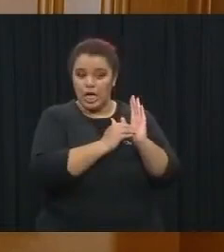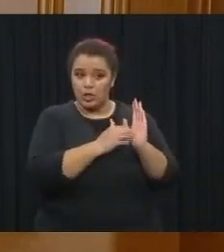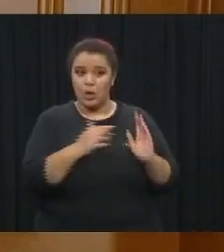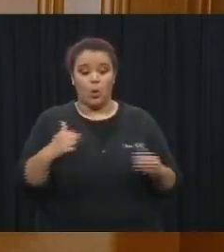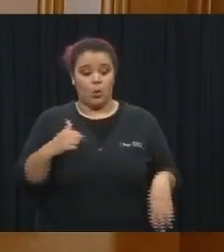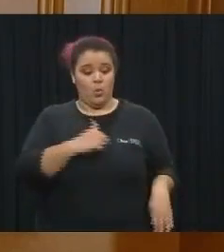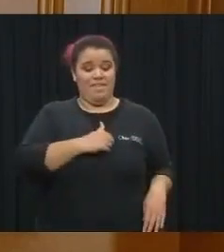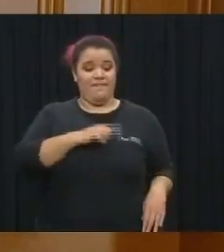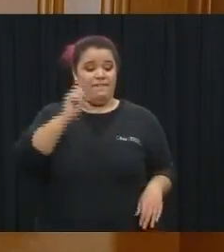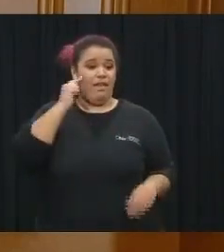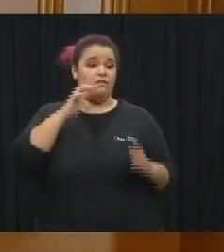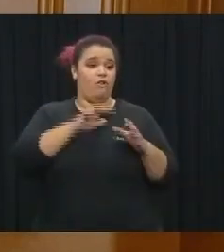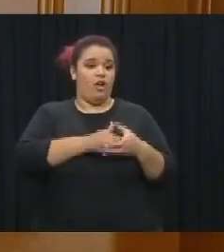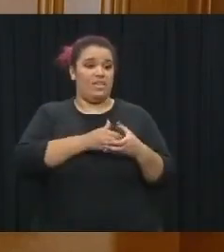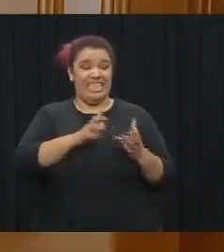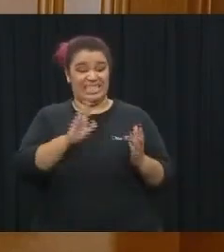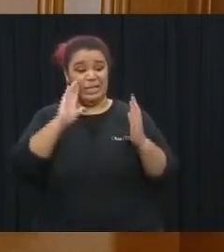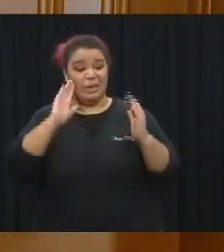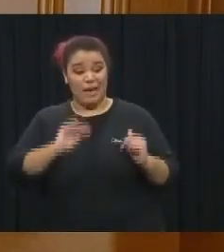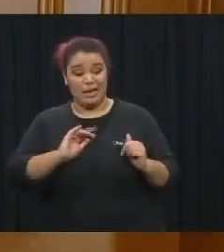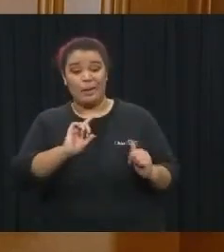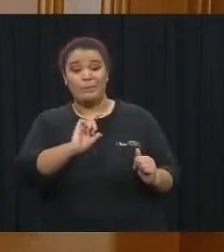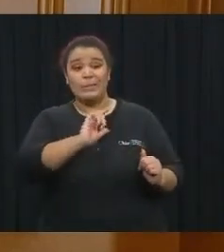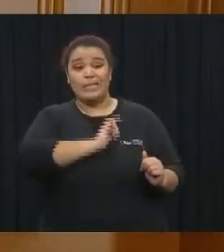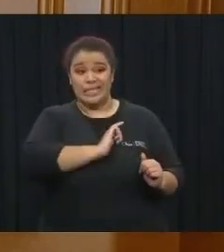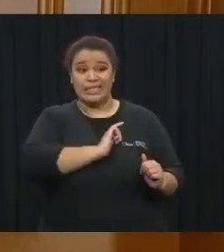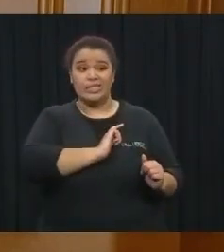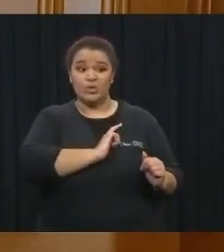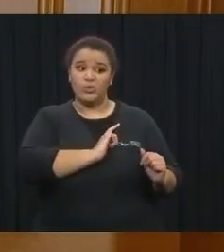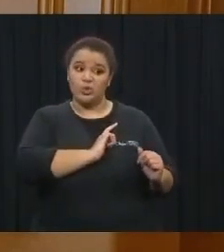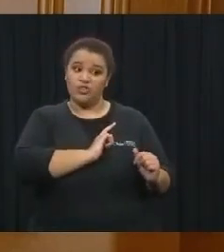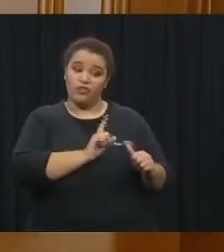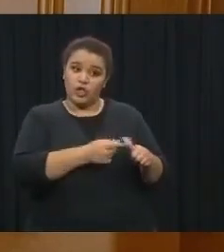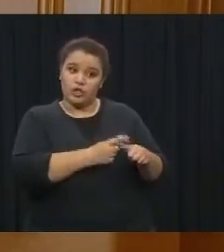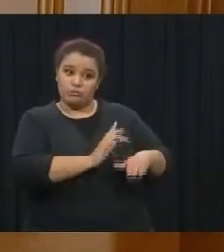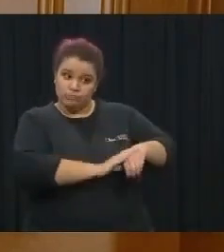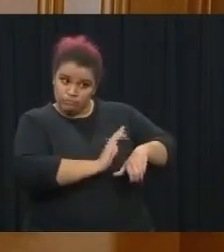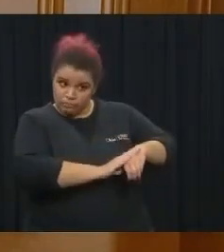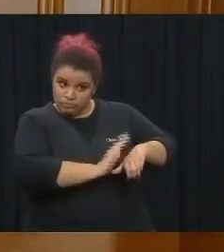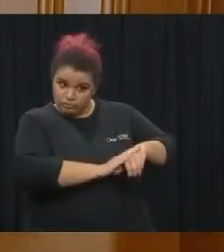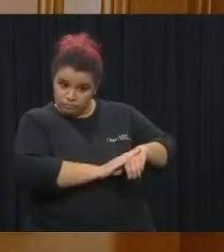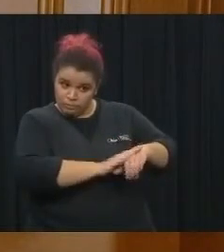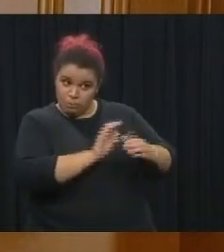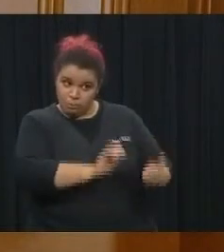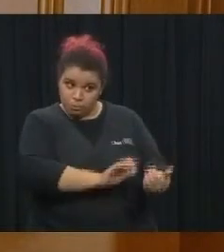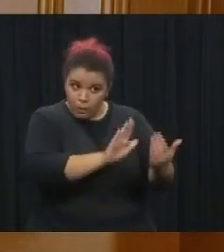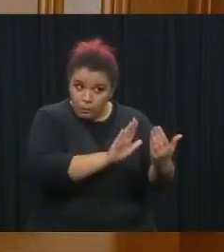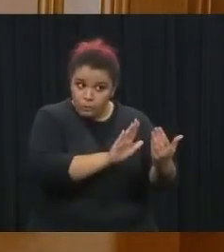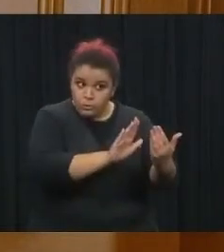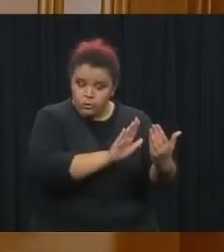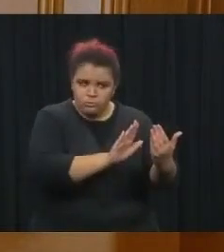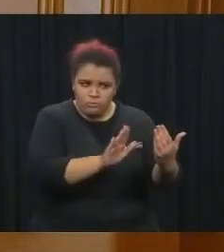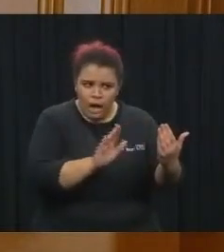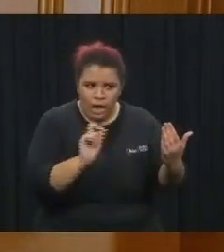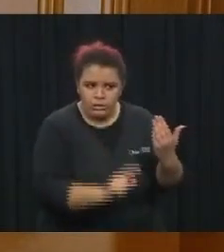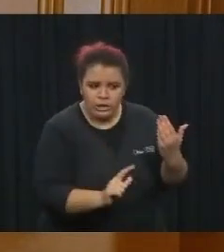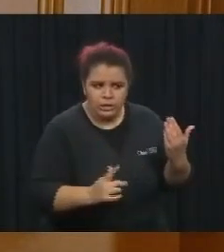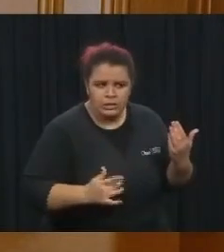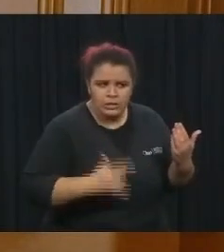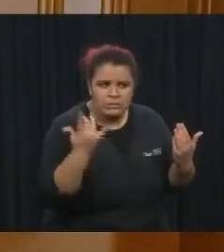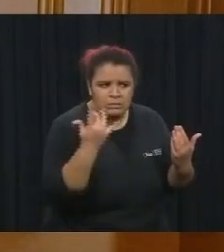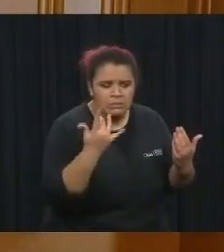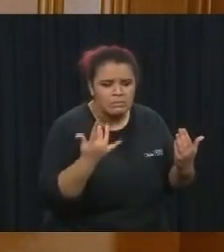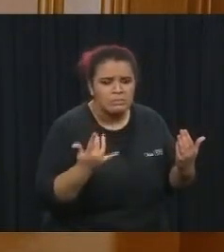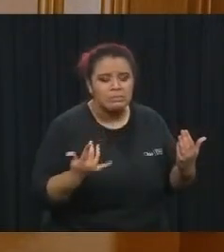person, and I can't make up what the violation would be, but would talk to that person and say, hey, what's going